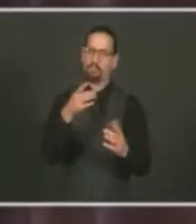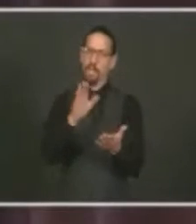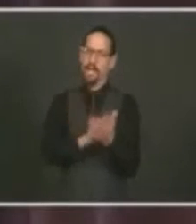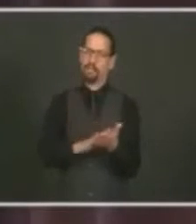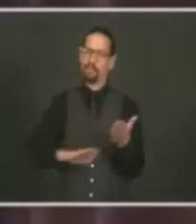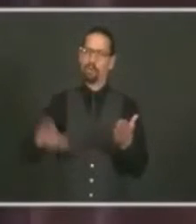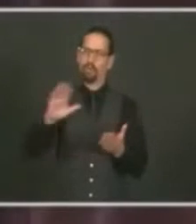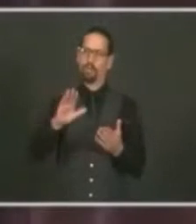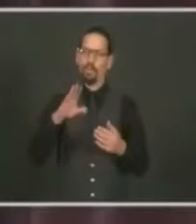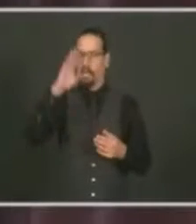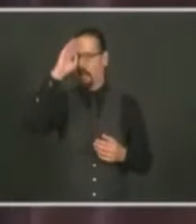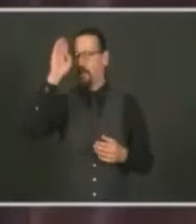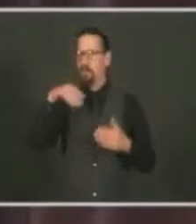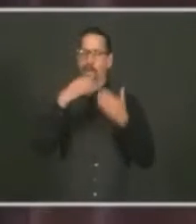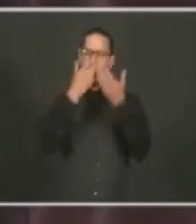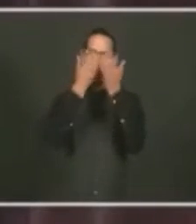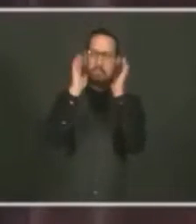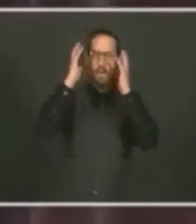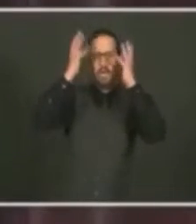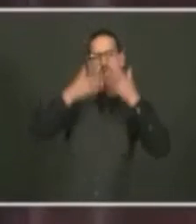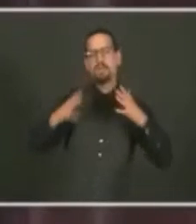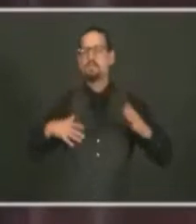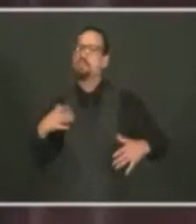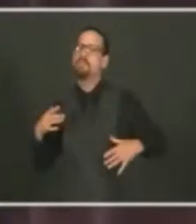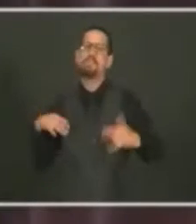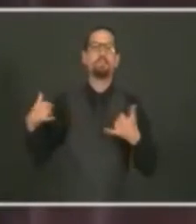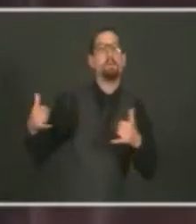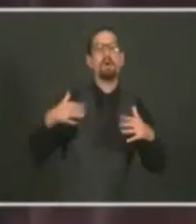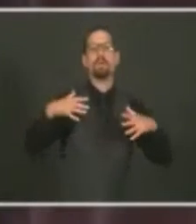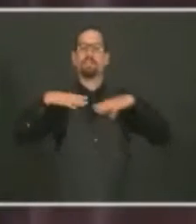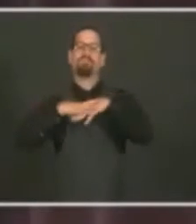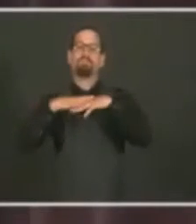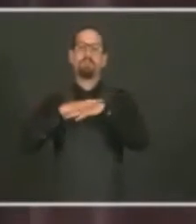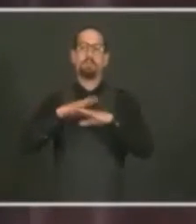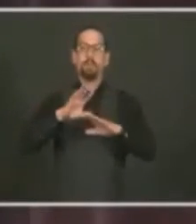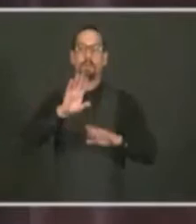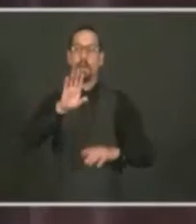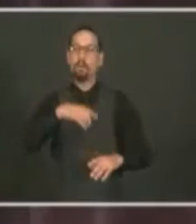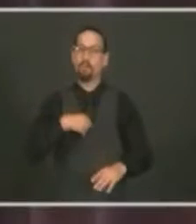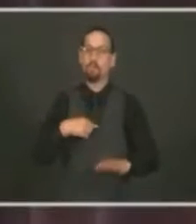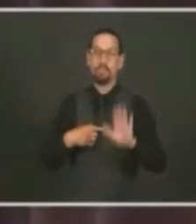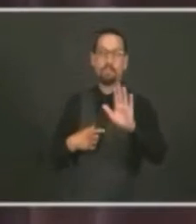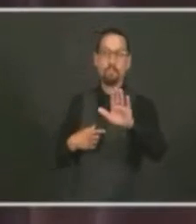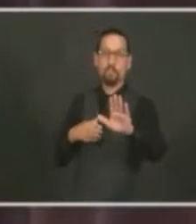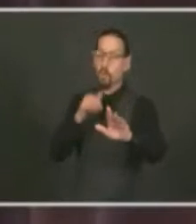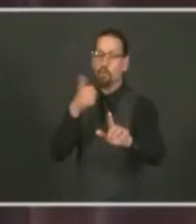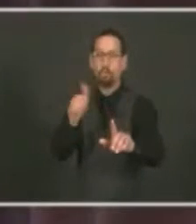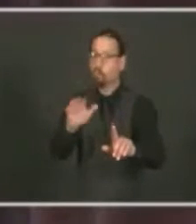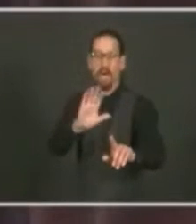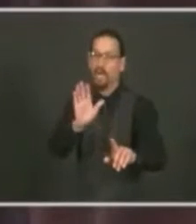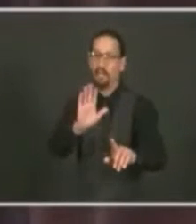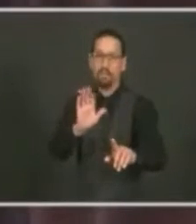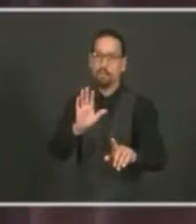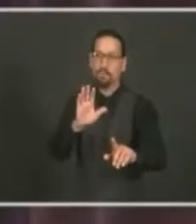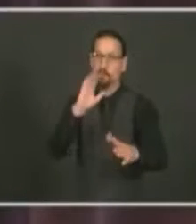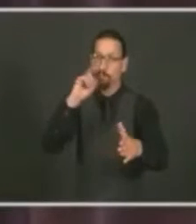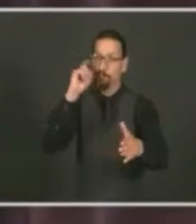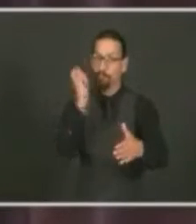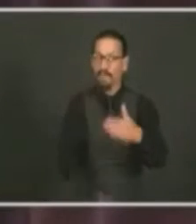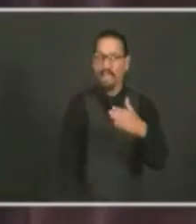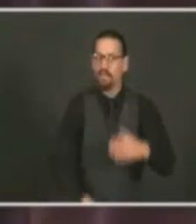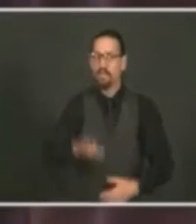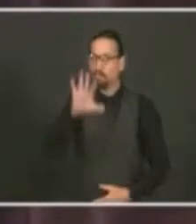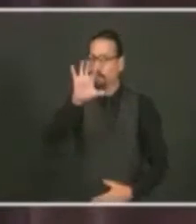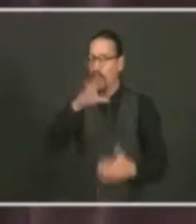parties. Don't do it. Don't even try it. We will bust your party. We will fine everybody $500. Don't even think about